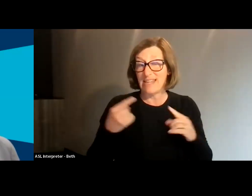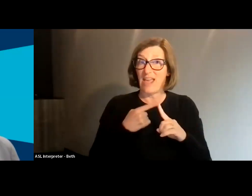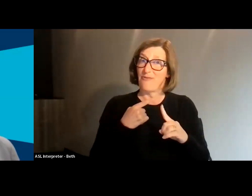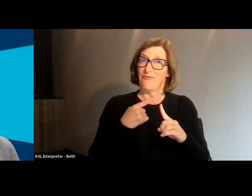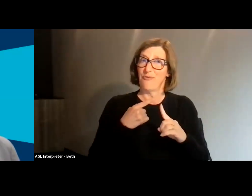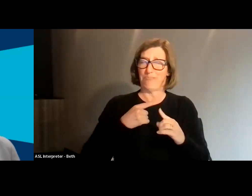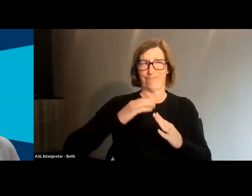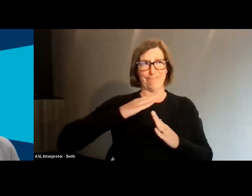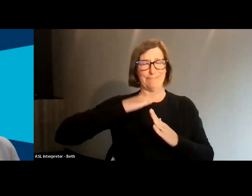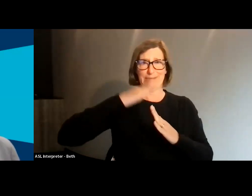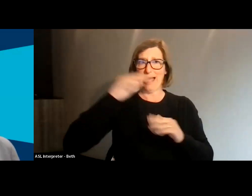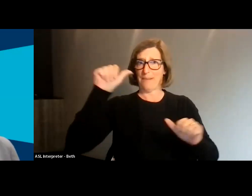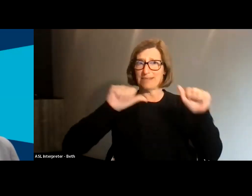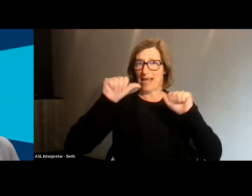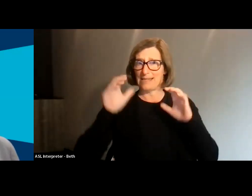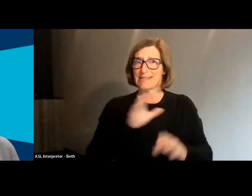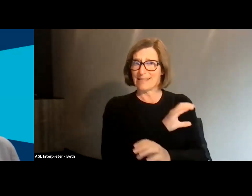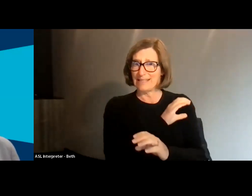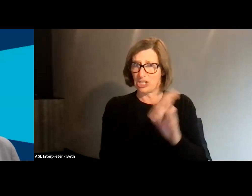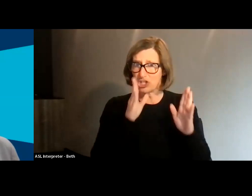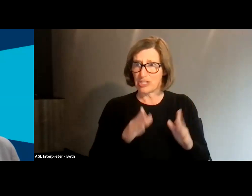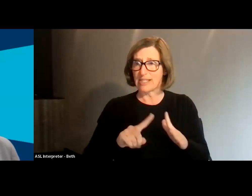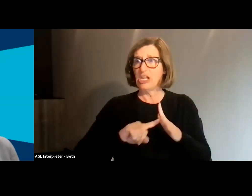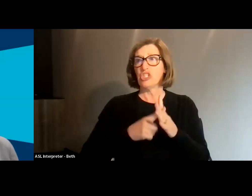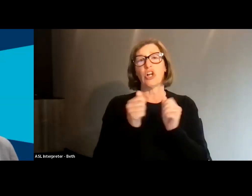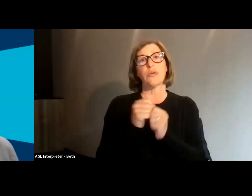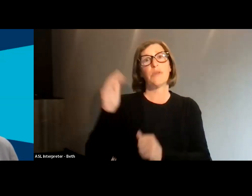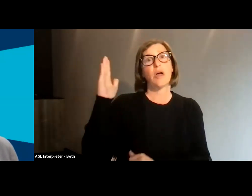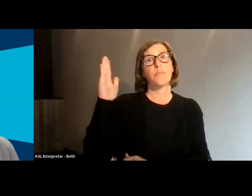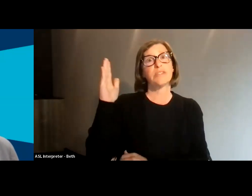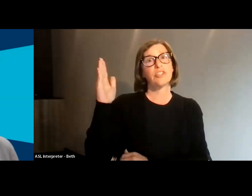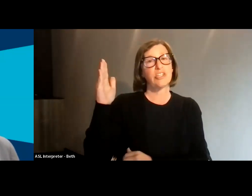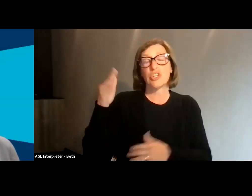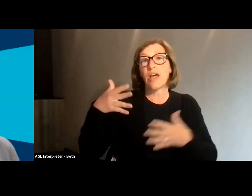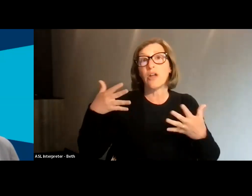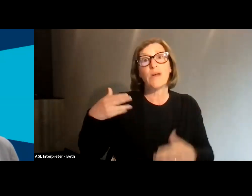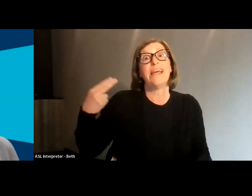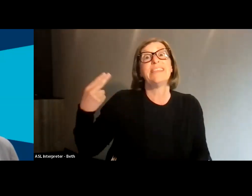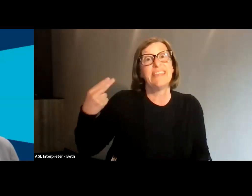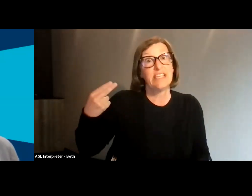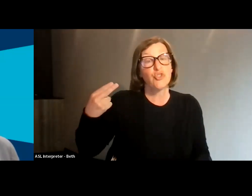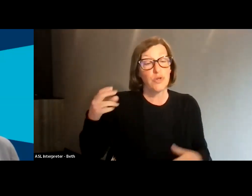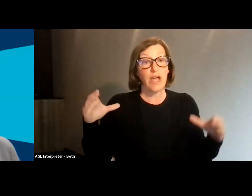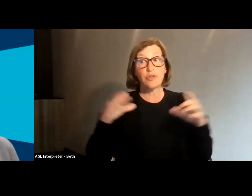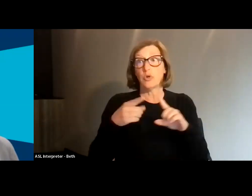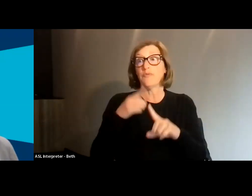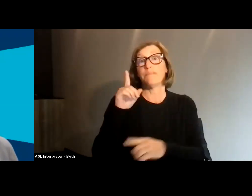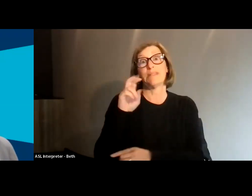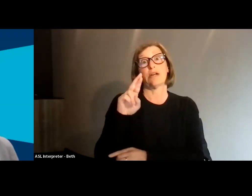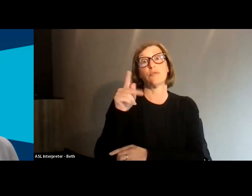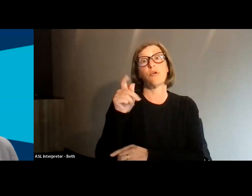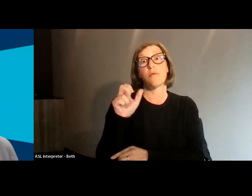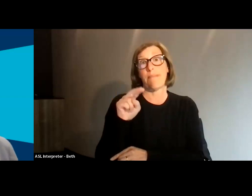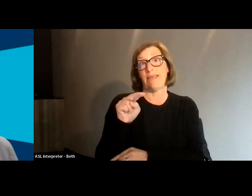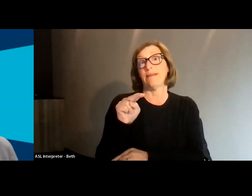esteemed scientists and clinicians, starting with a presentation on the history of the consortium from Dr. Perlman,